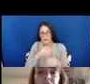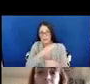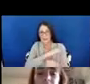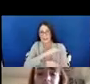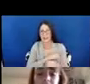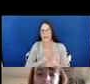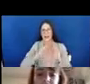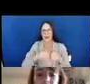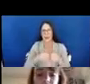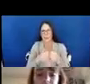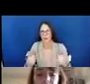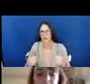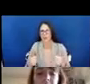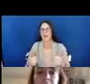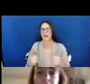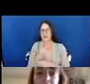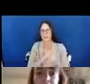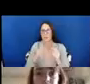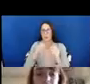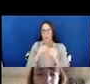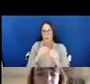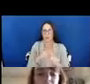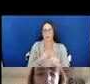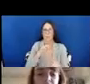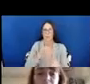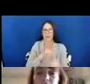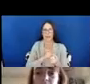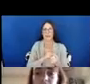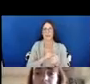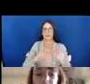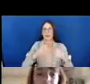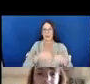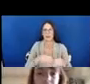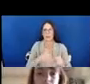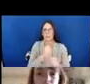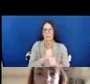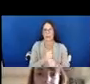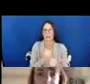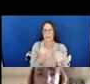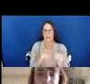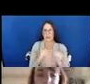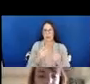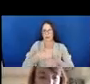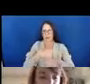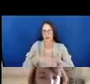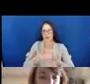from the medical establishment, making minimal interaction afforded by telemedicine more attractive.